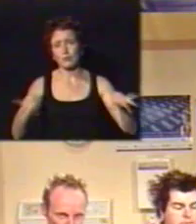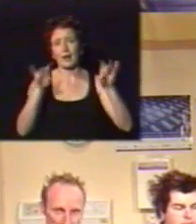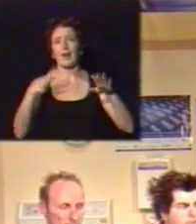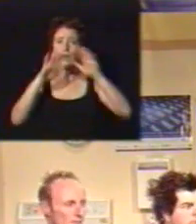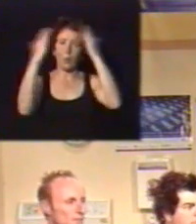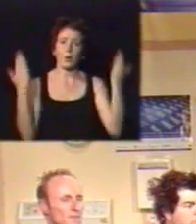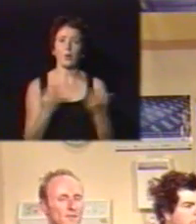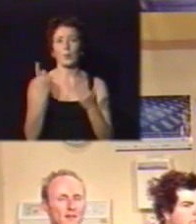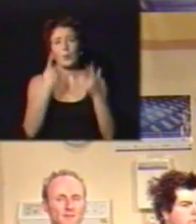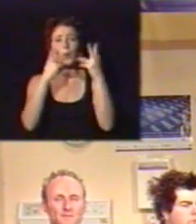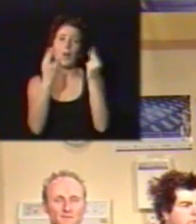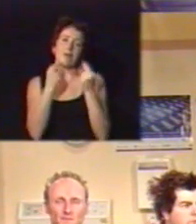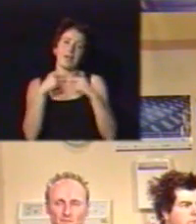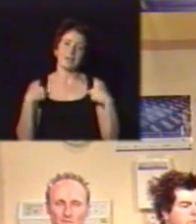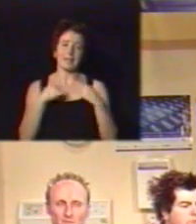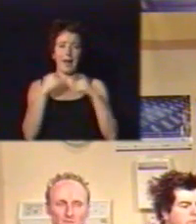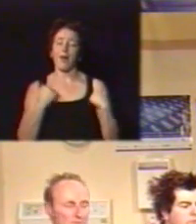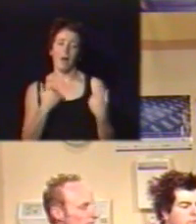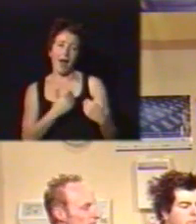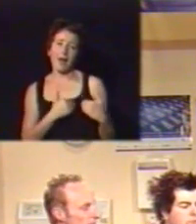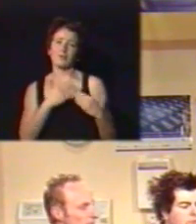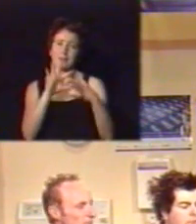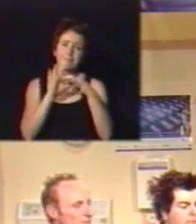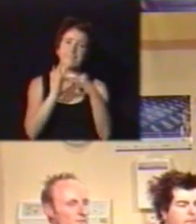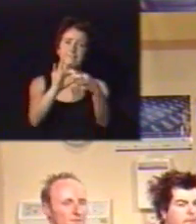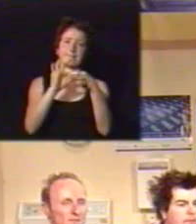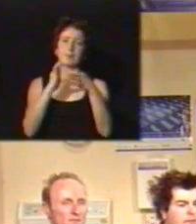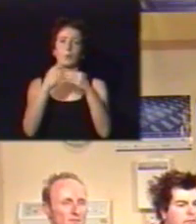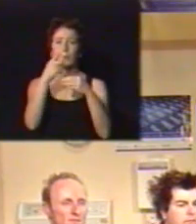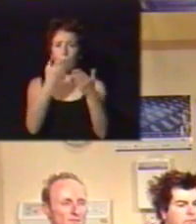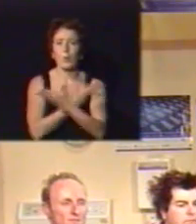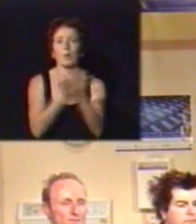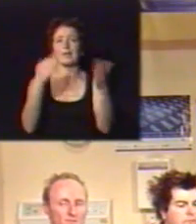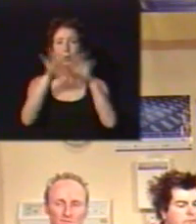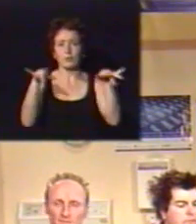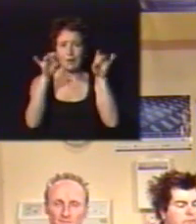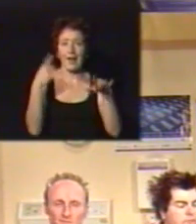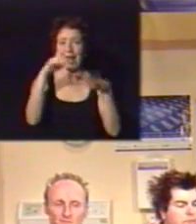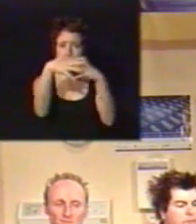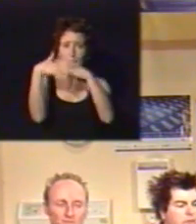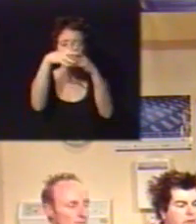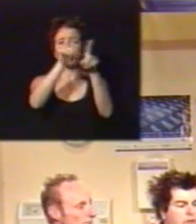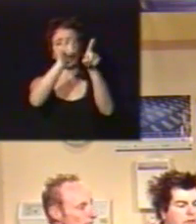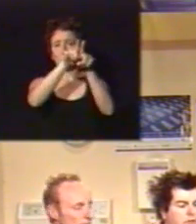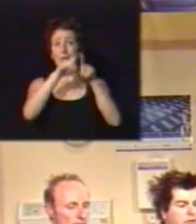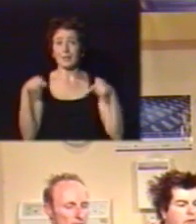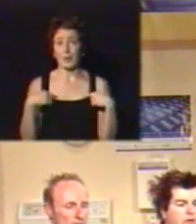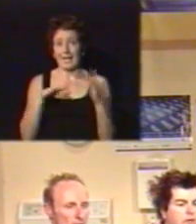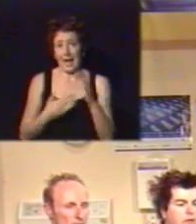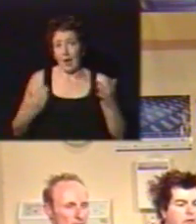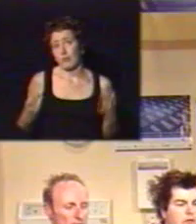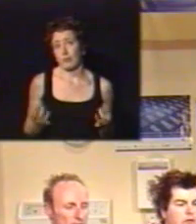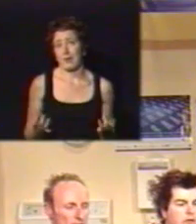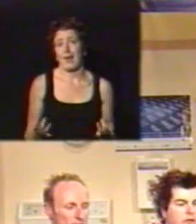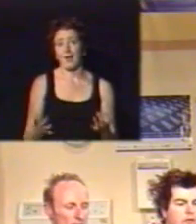care for us. And our hearts are totally with all of you here in Australia and in America also as we prepare